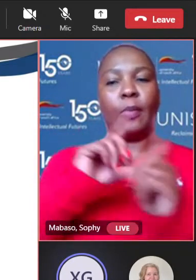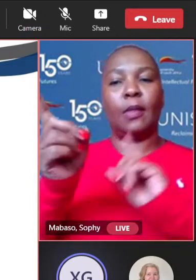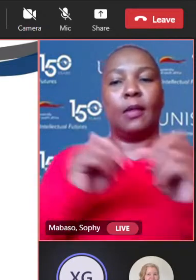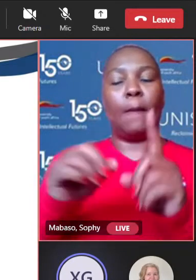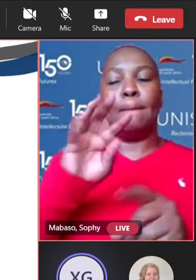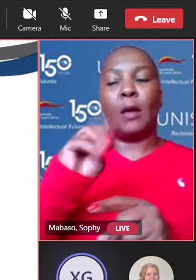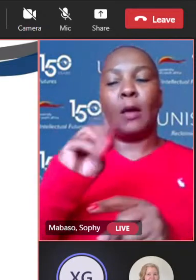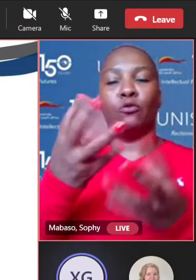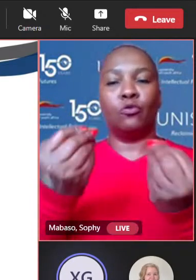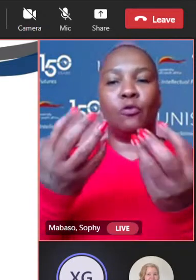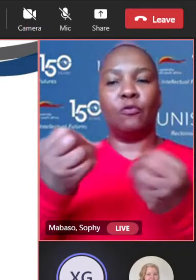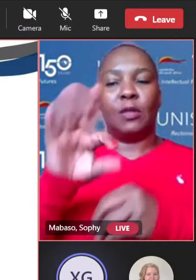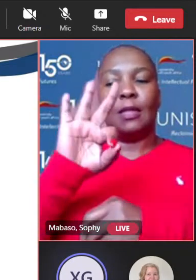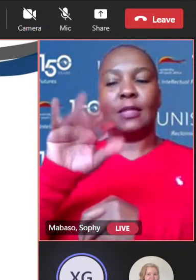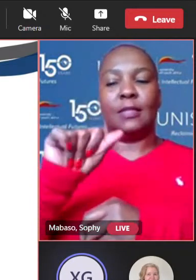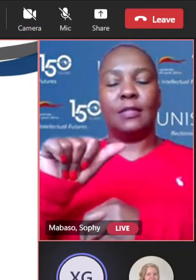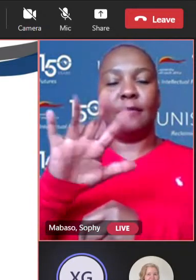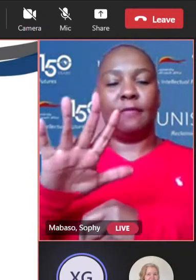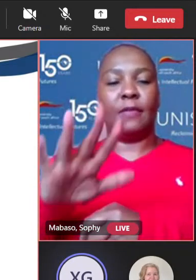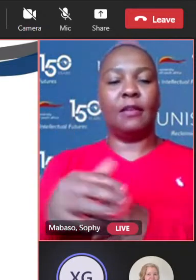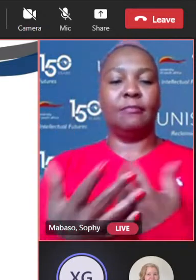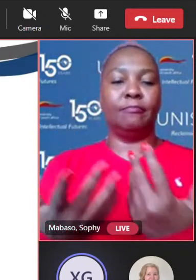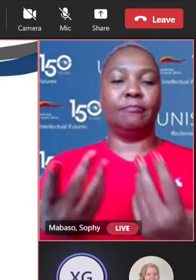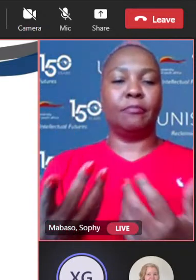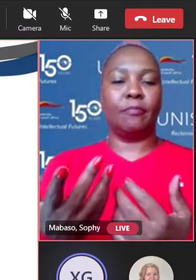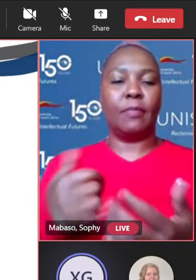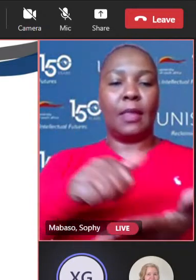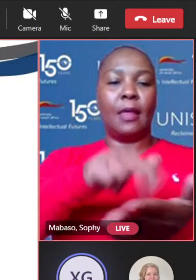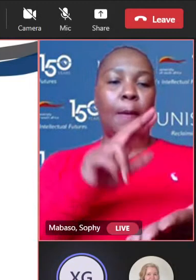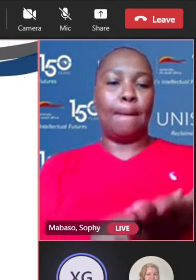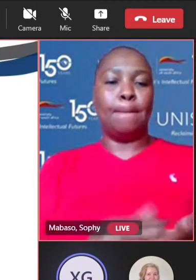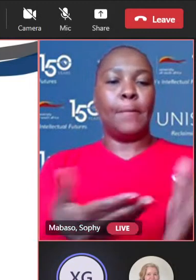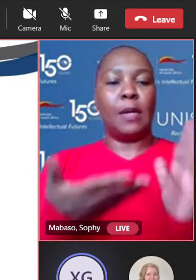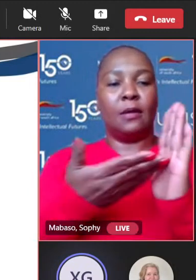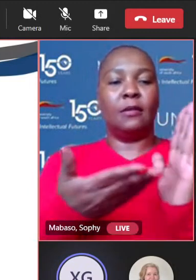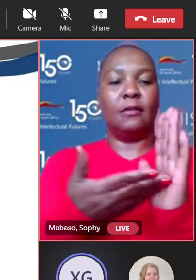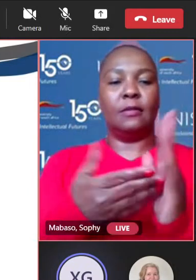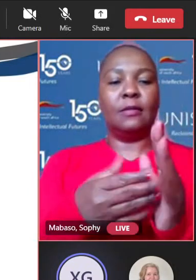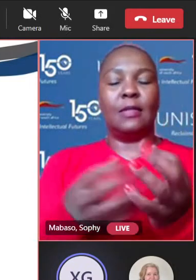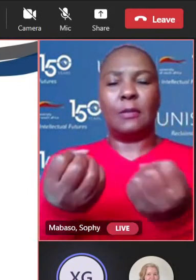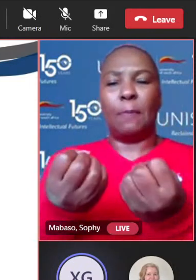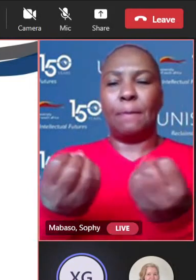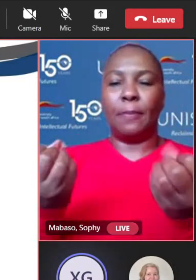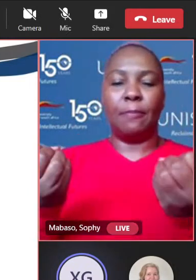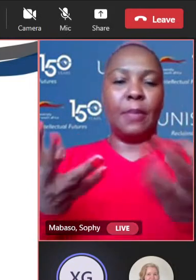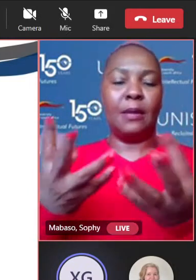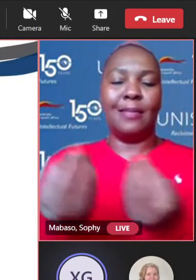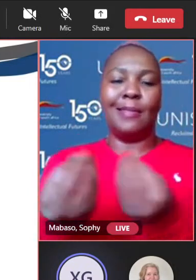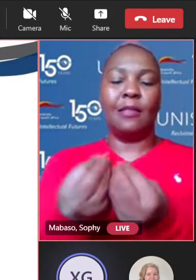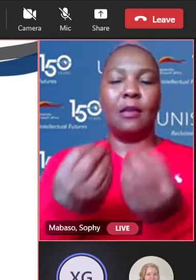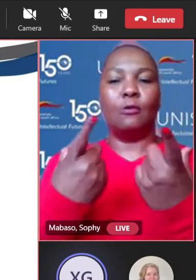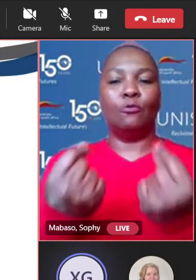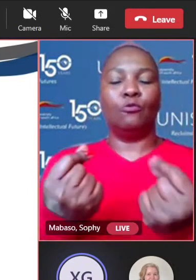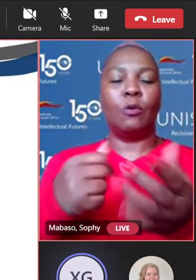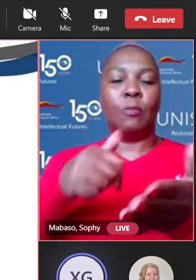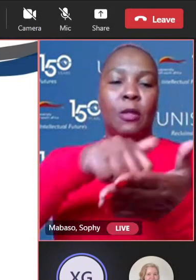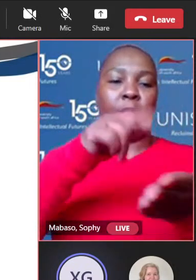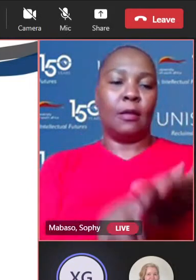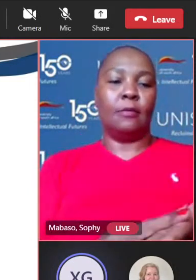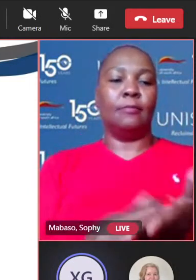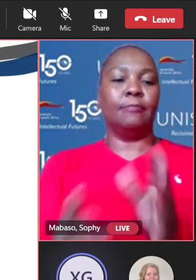365 productivity ads, which I mean, there's so much that you can do with it. Then we will look at